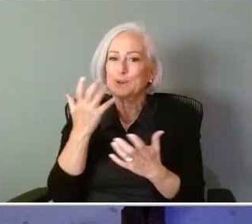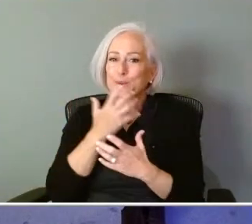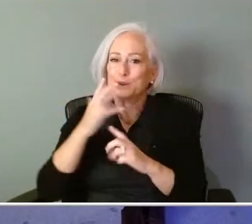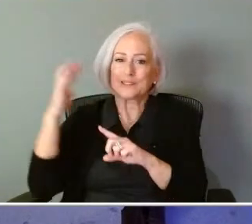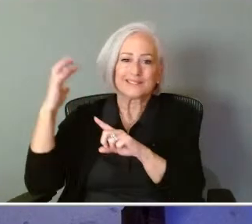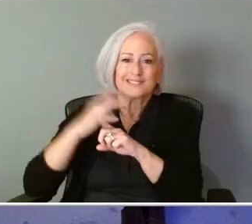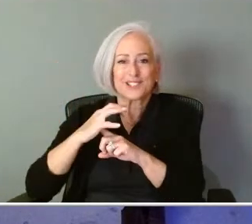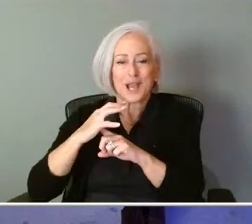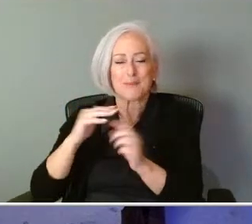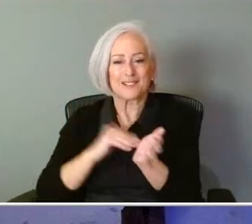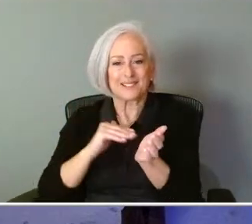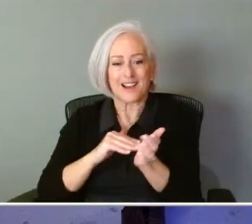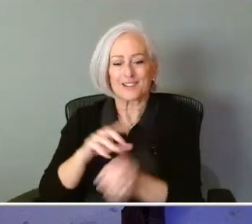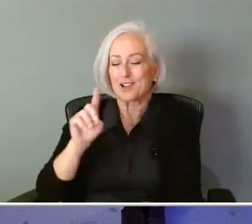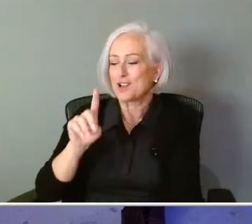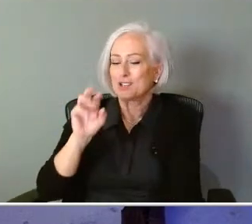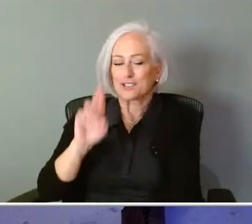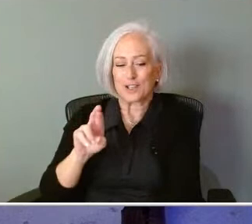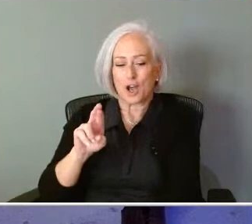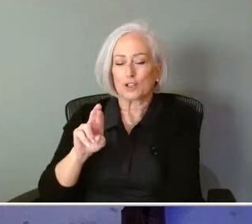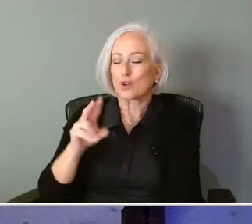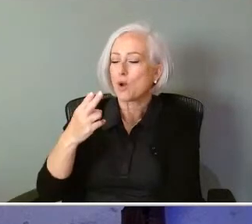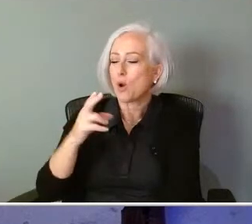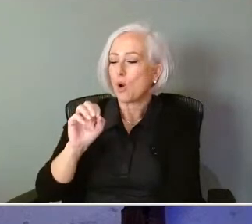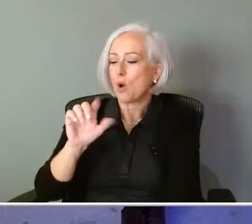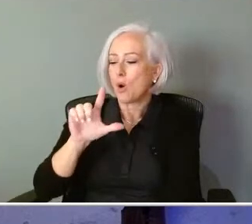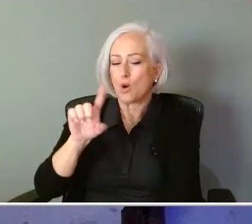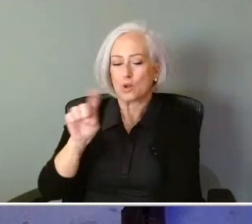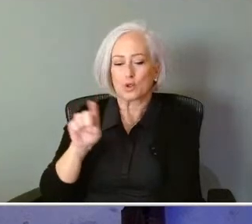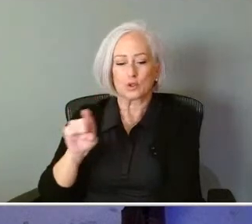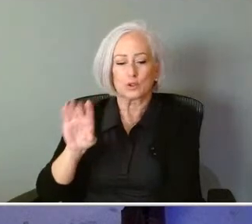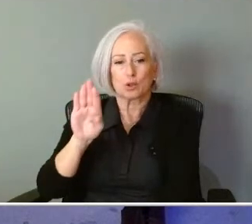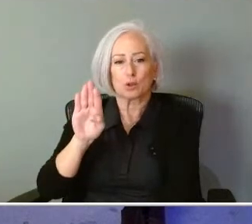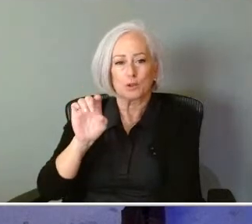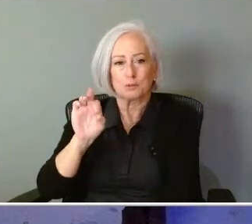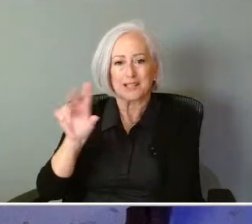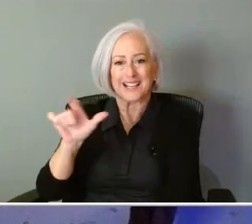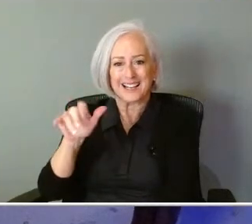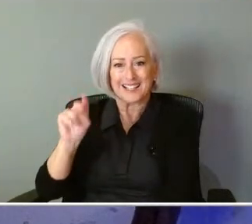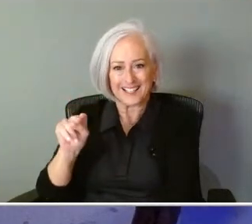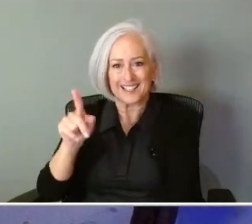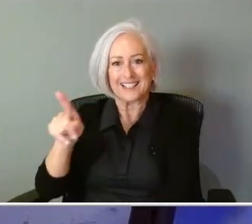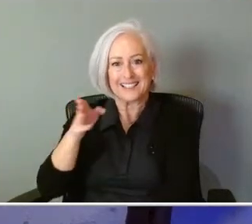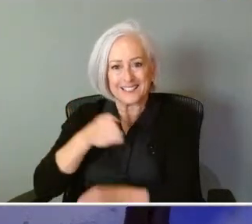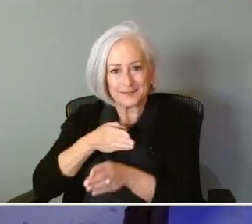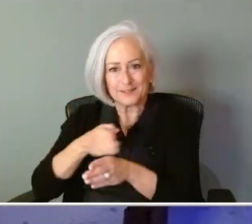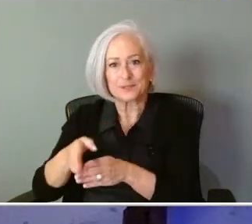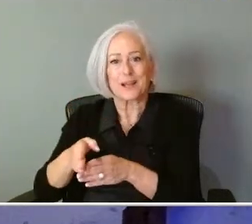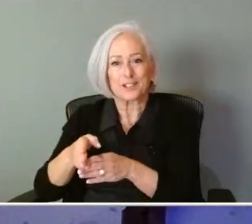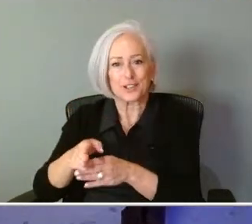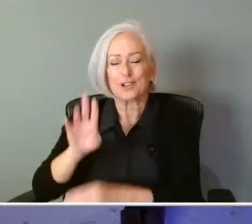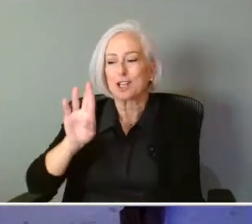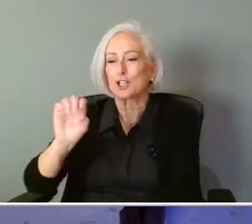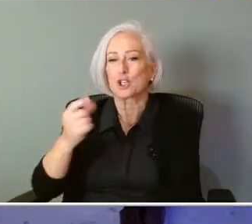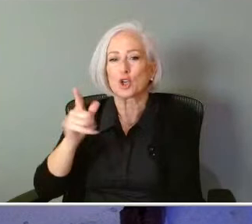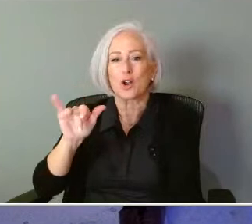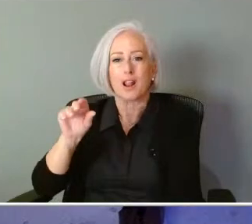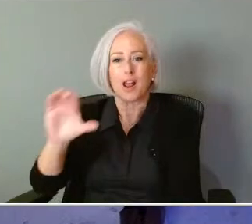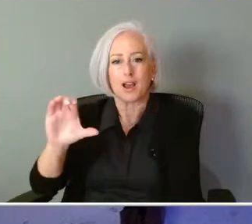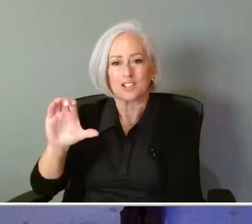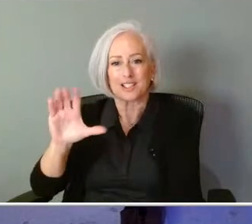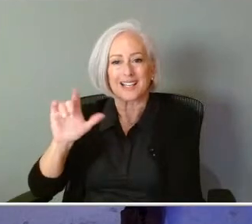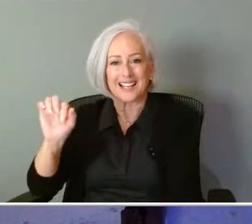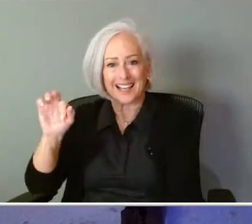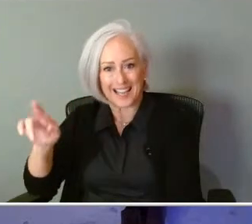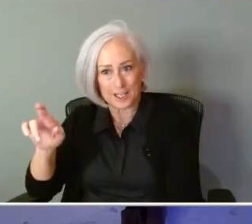Holzerlein specializes in urologic cancers. He's sitting right here dead center. How are you? Good morning. Good morning. And as of last month, he is the